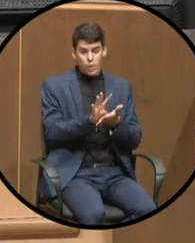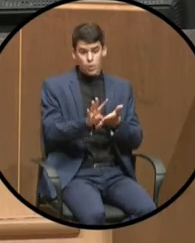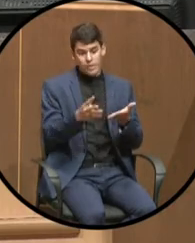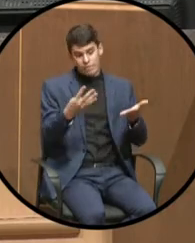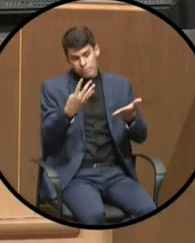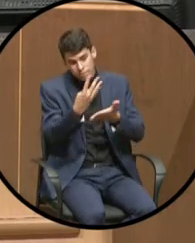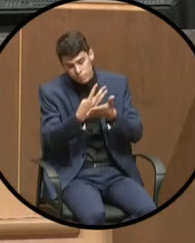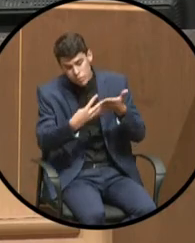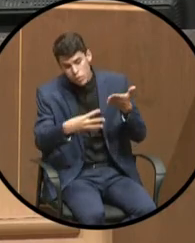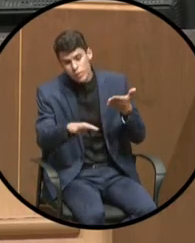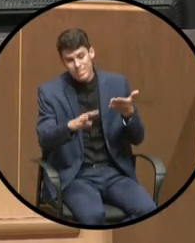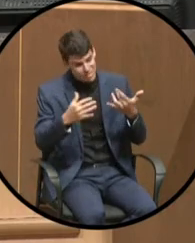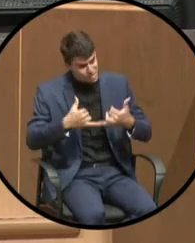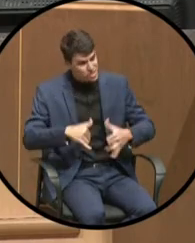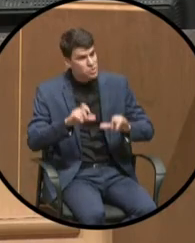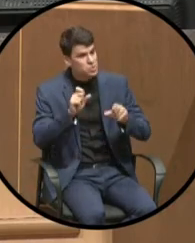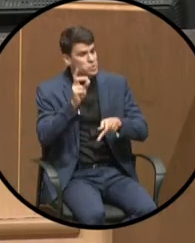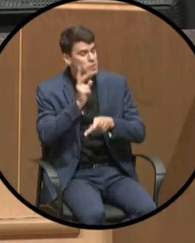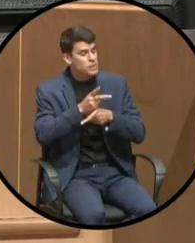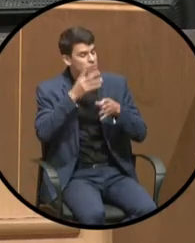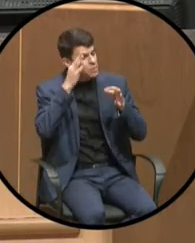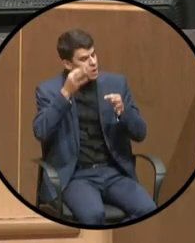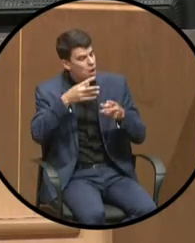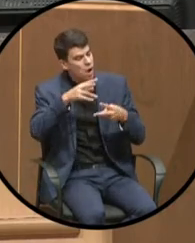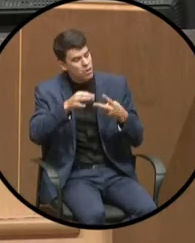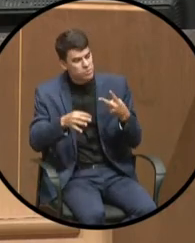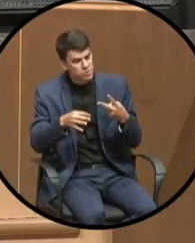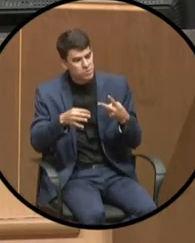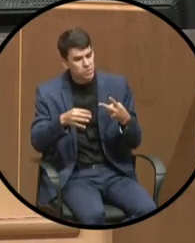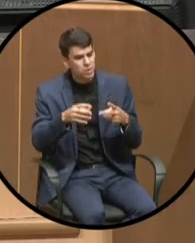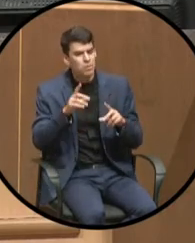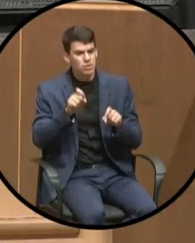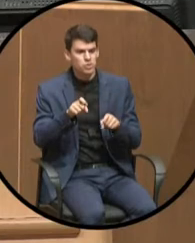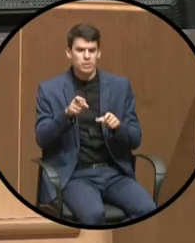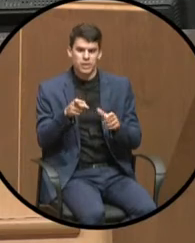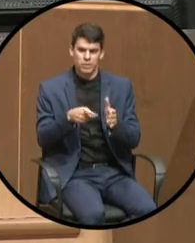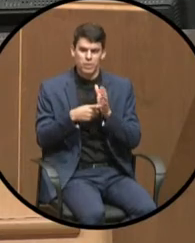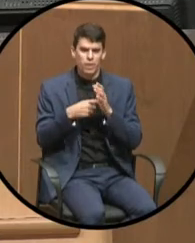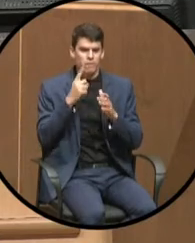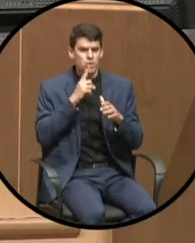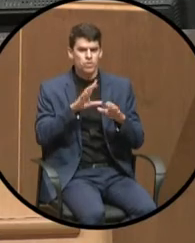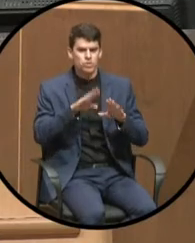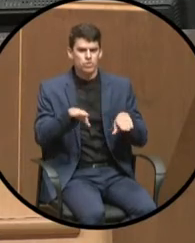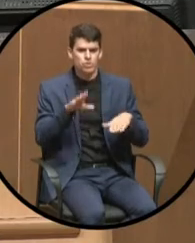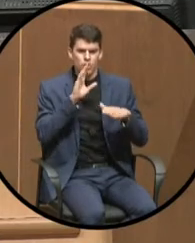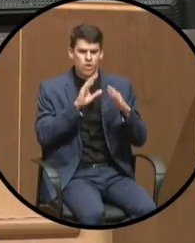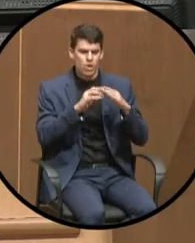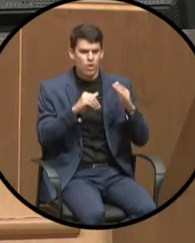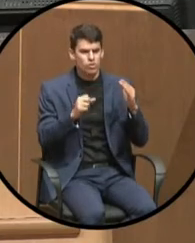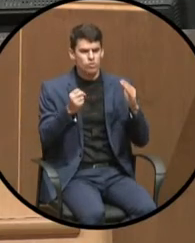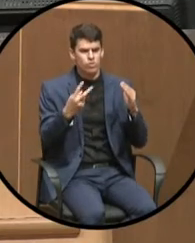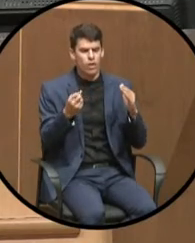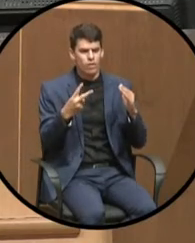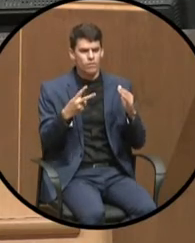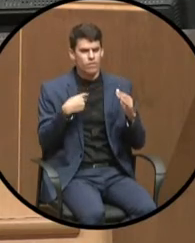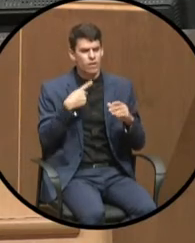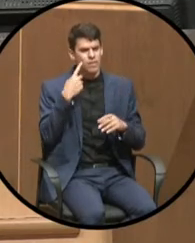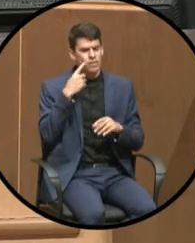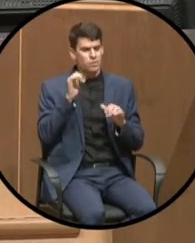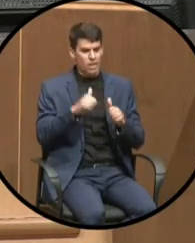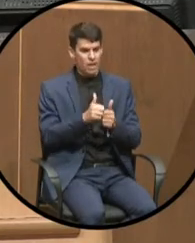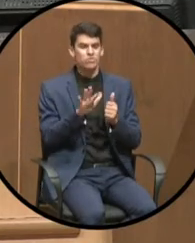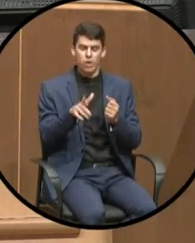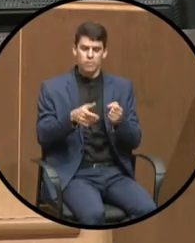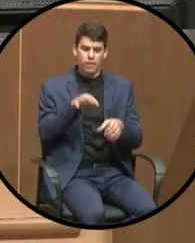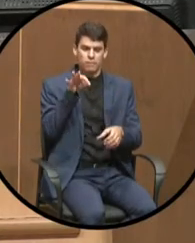should be optional or we should be mandatory for our children under 12. And I think that remains in my mind to be seen. And with that,